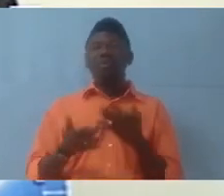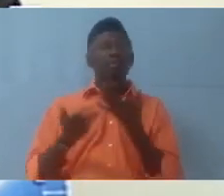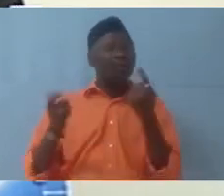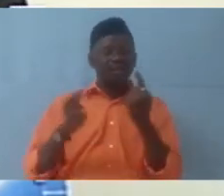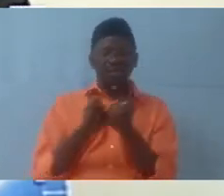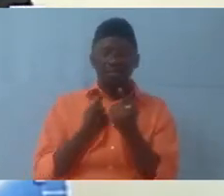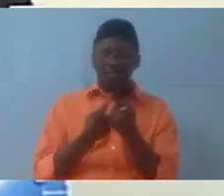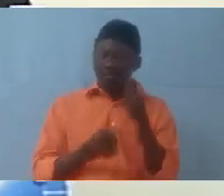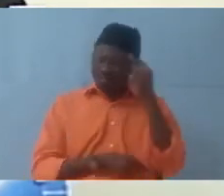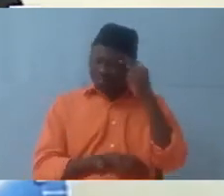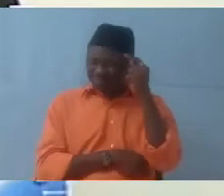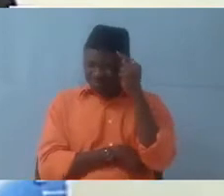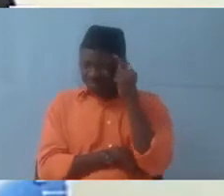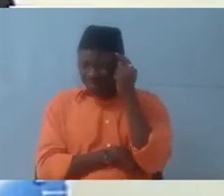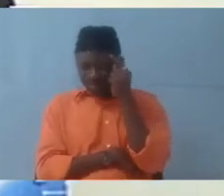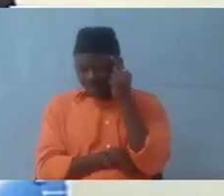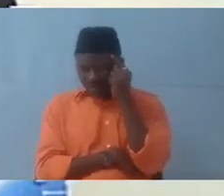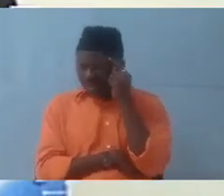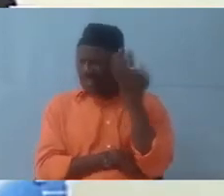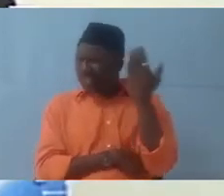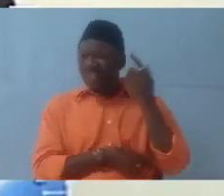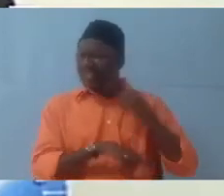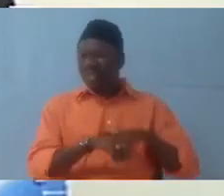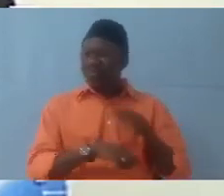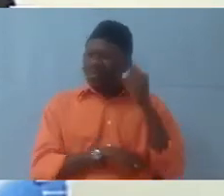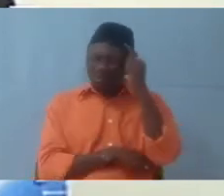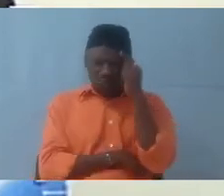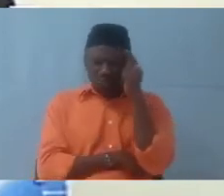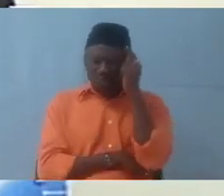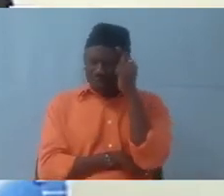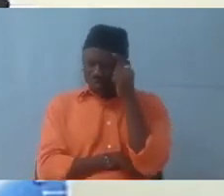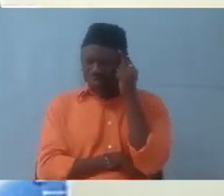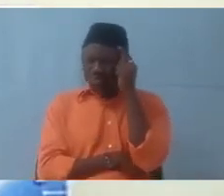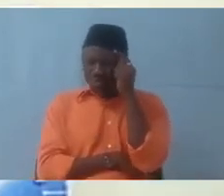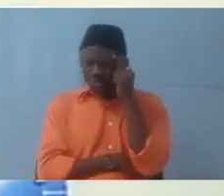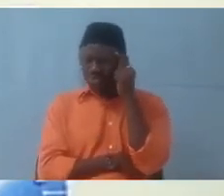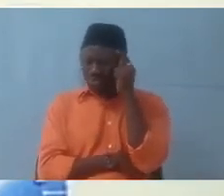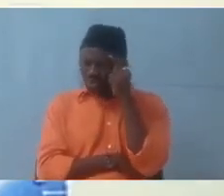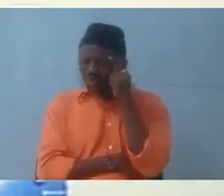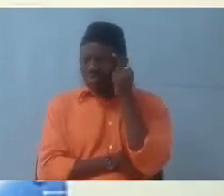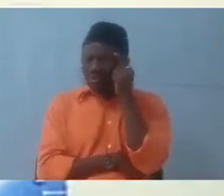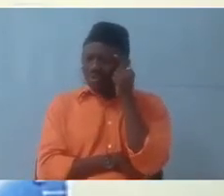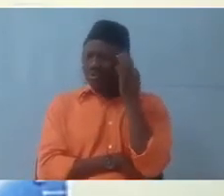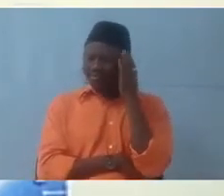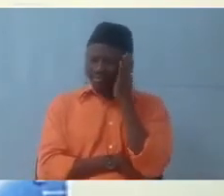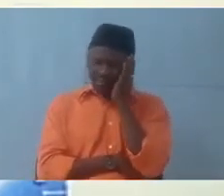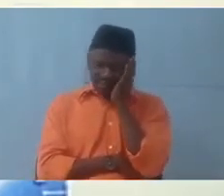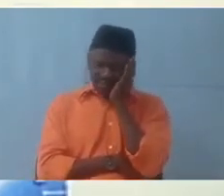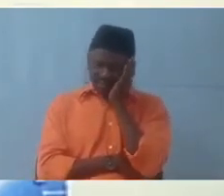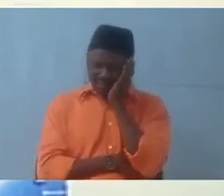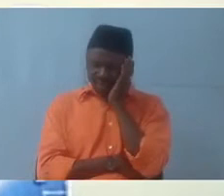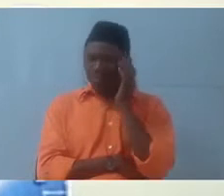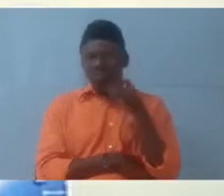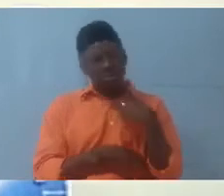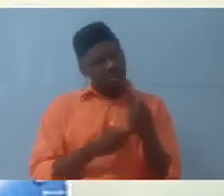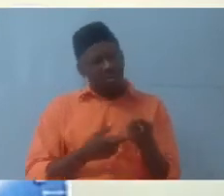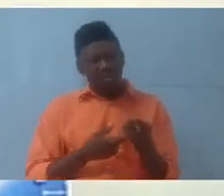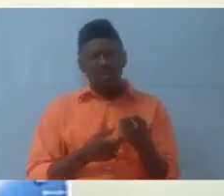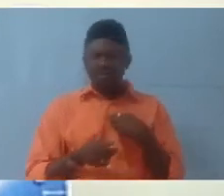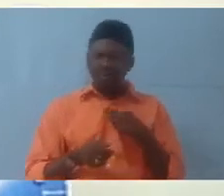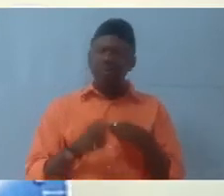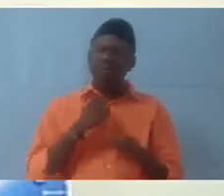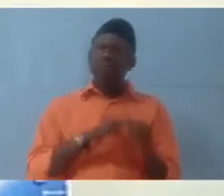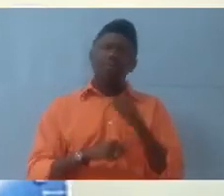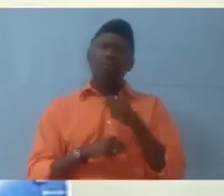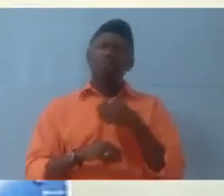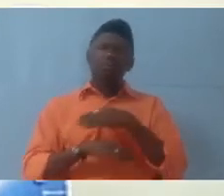were going on in my head at this time. Lu bari dal mu ngey dem ci suma xel mi jamono bobu. But then since I came all the way